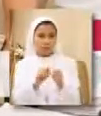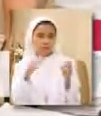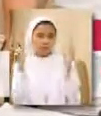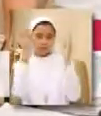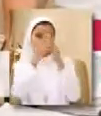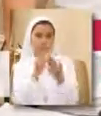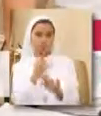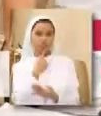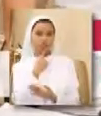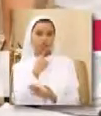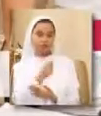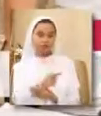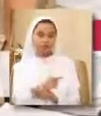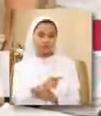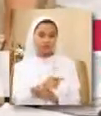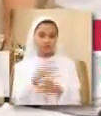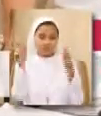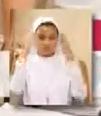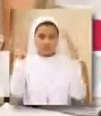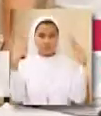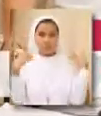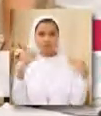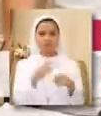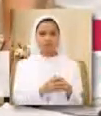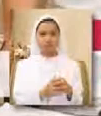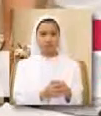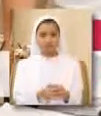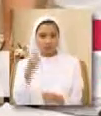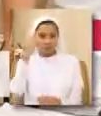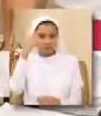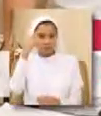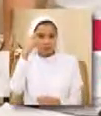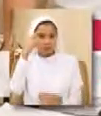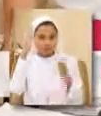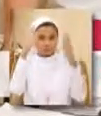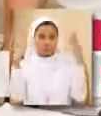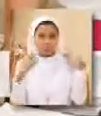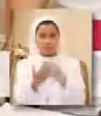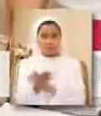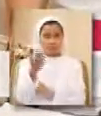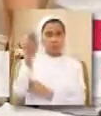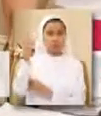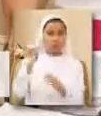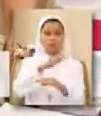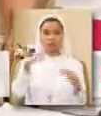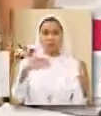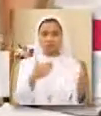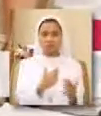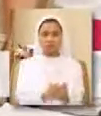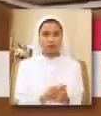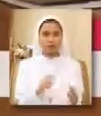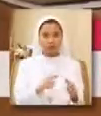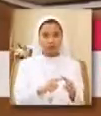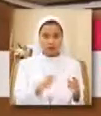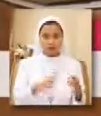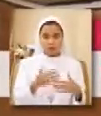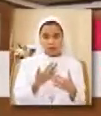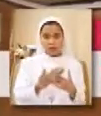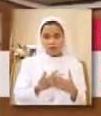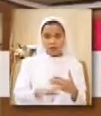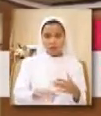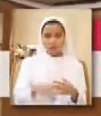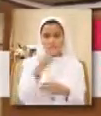her. And I thought she forgot all about it. Ano? Alam ko po, nakalimutan na niya. But after a few